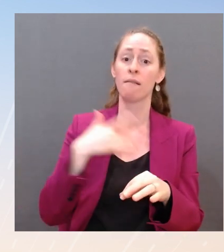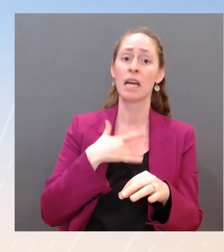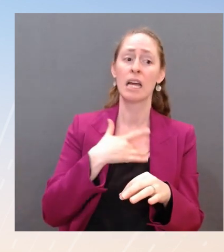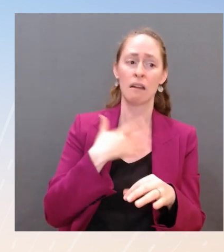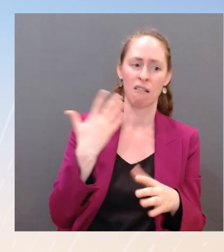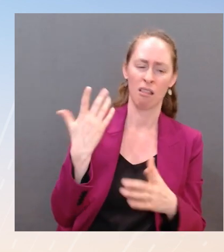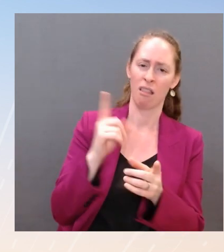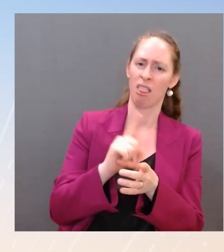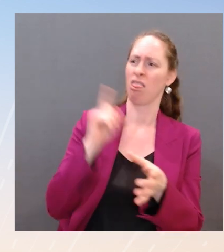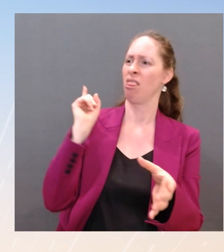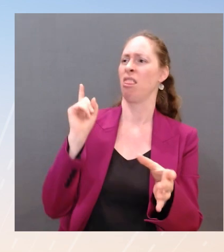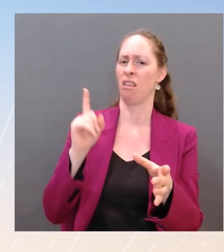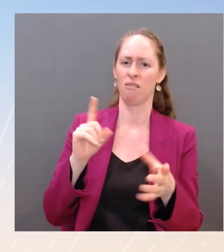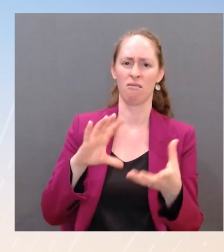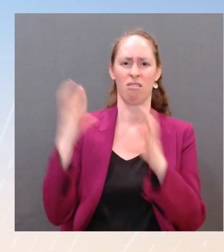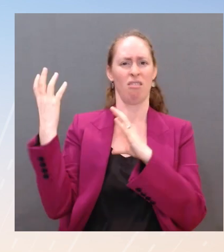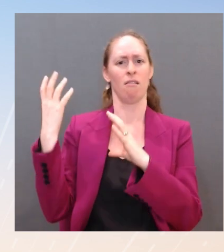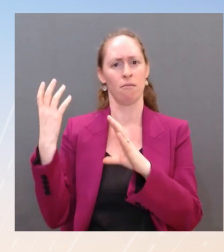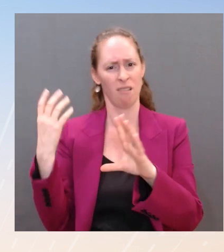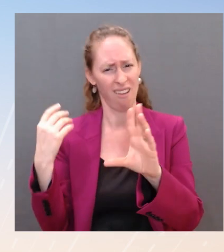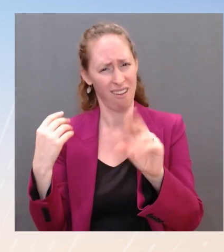realize that, thank you.